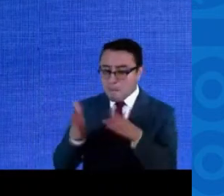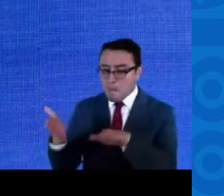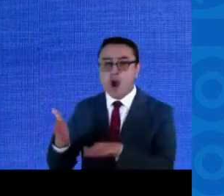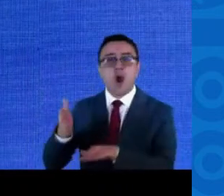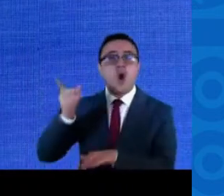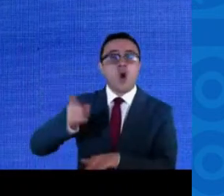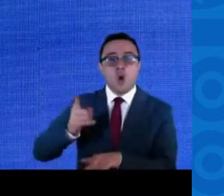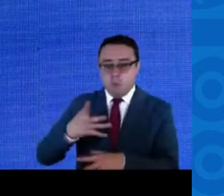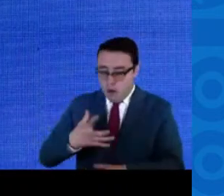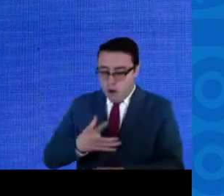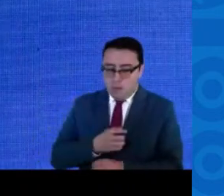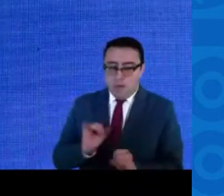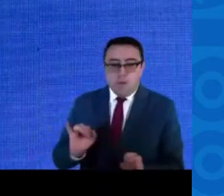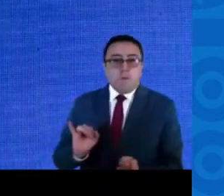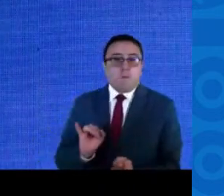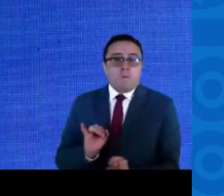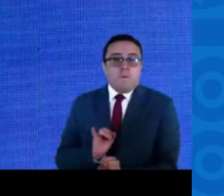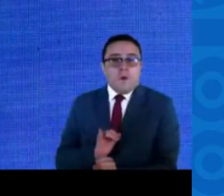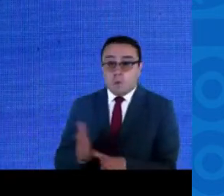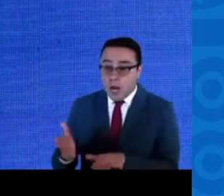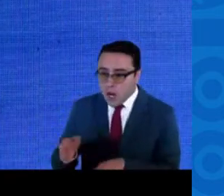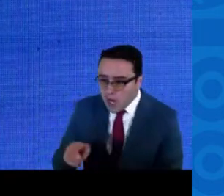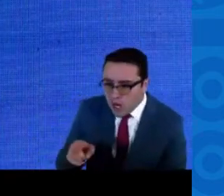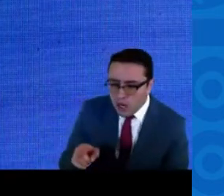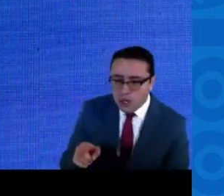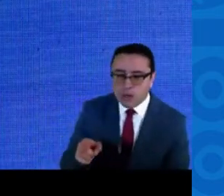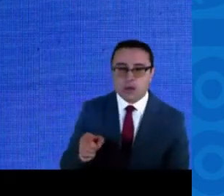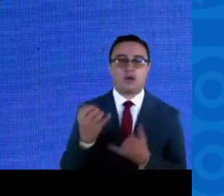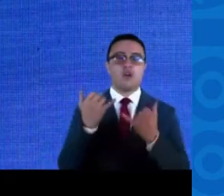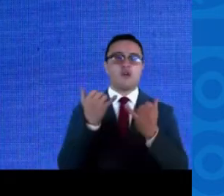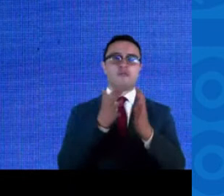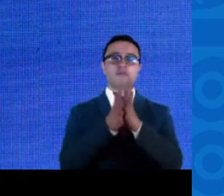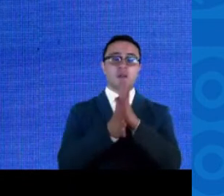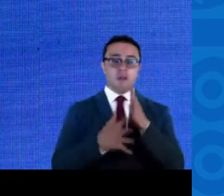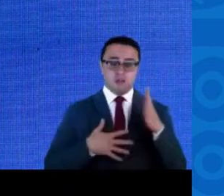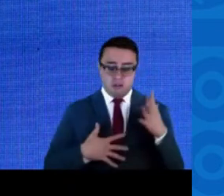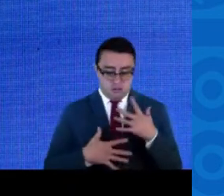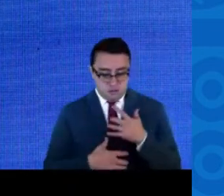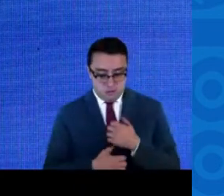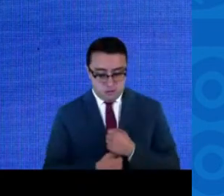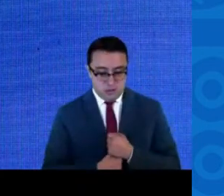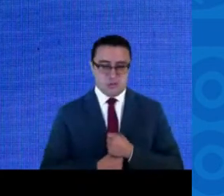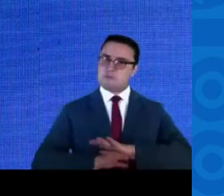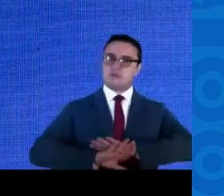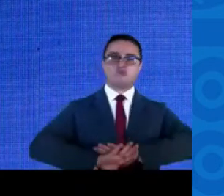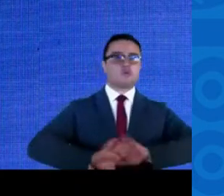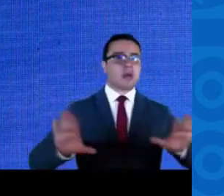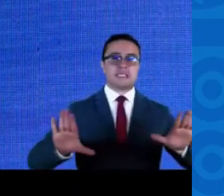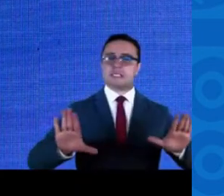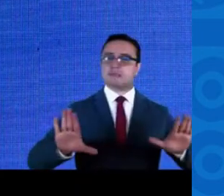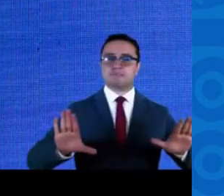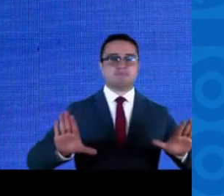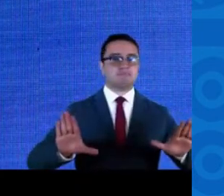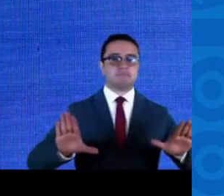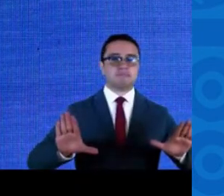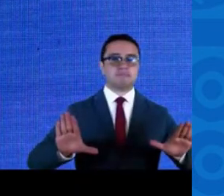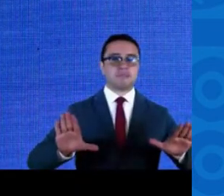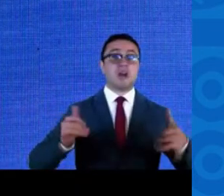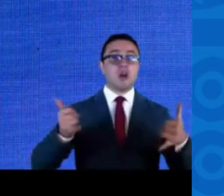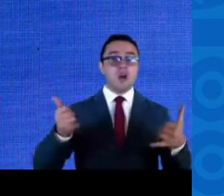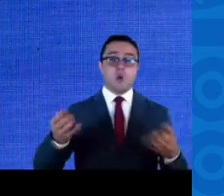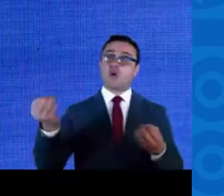suffered the death of one of their children due to malnutrition, today they can say, today I am not hungry.